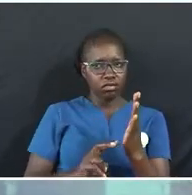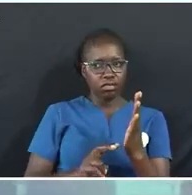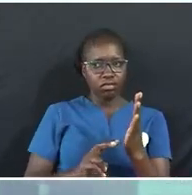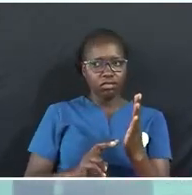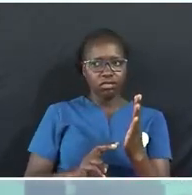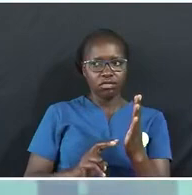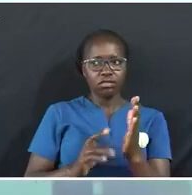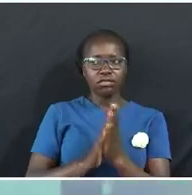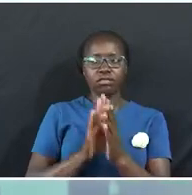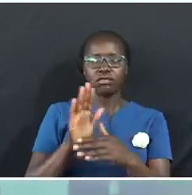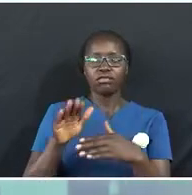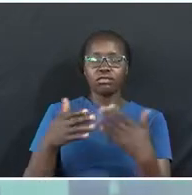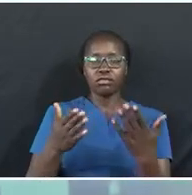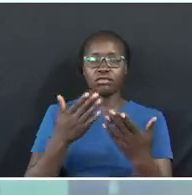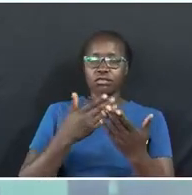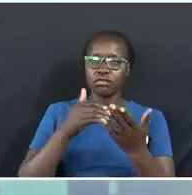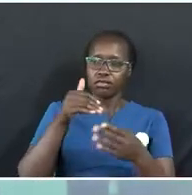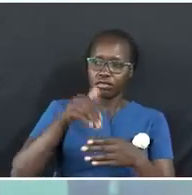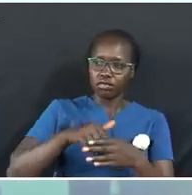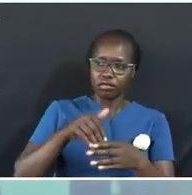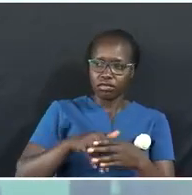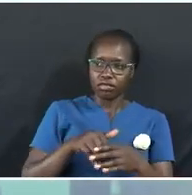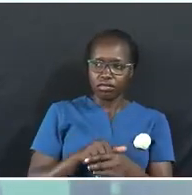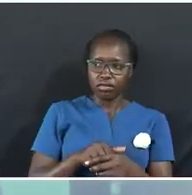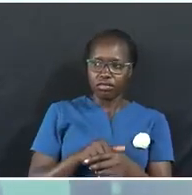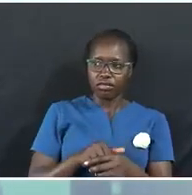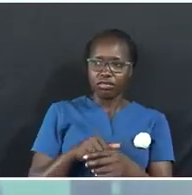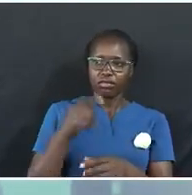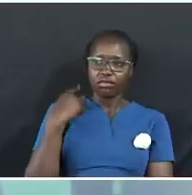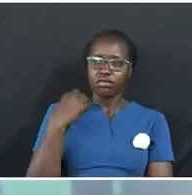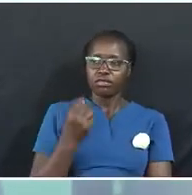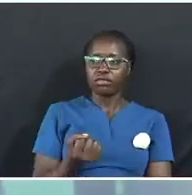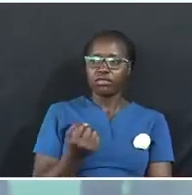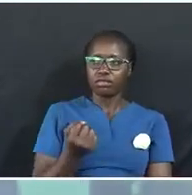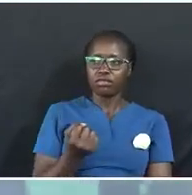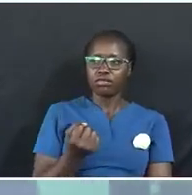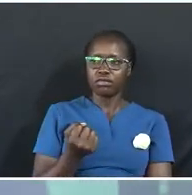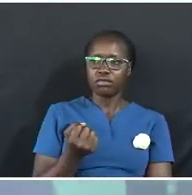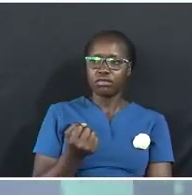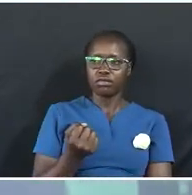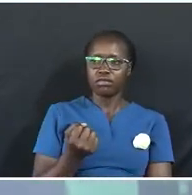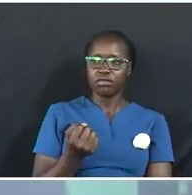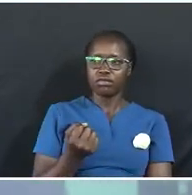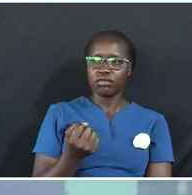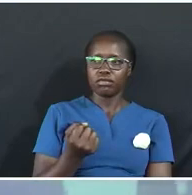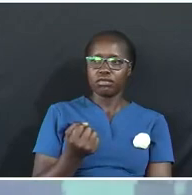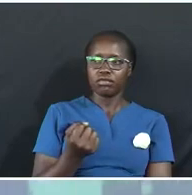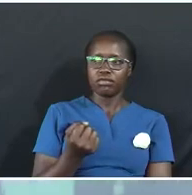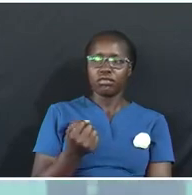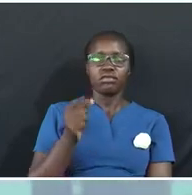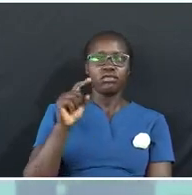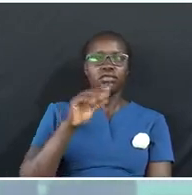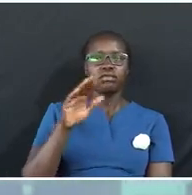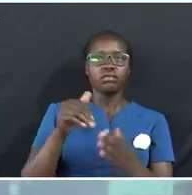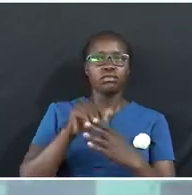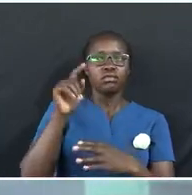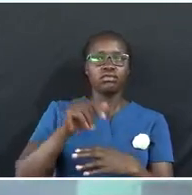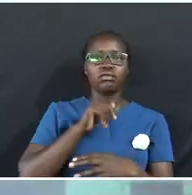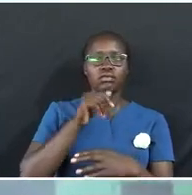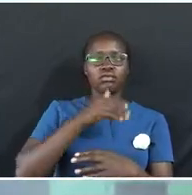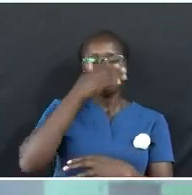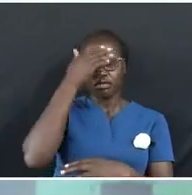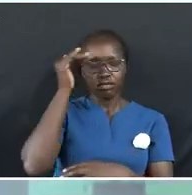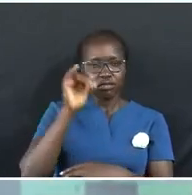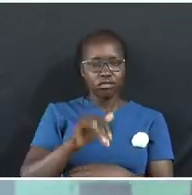be involved. Right. Number five, that which will not, you must not forget,